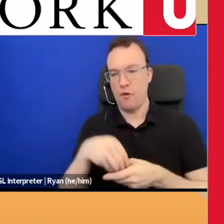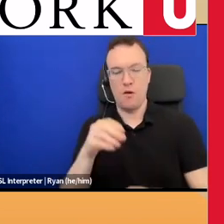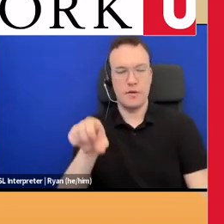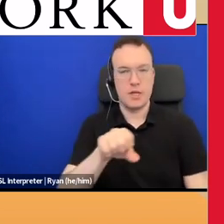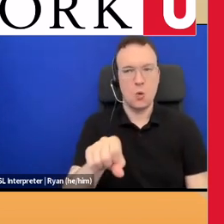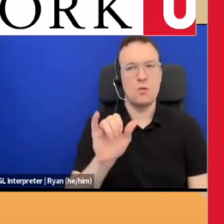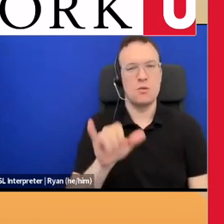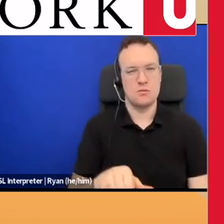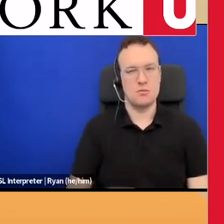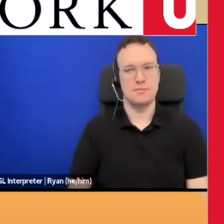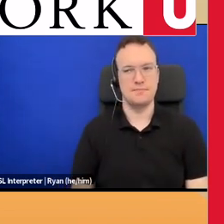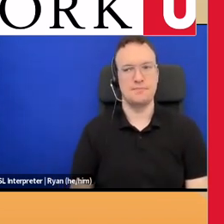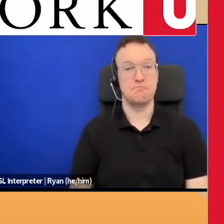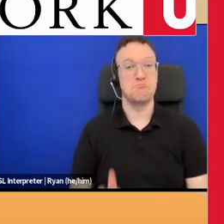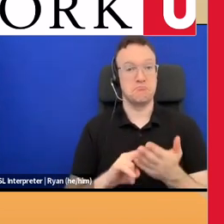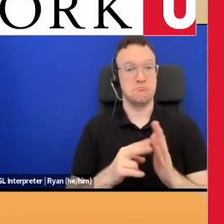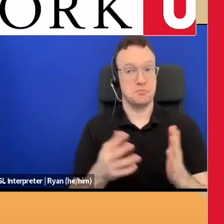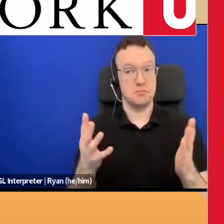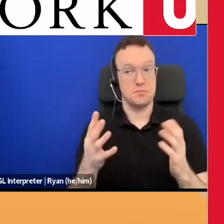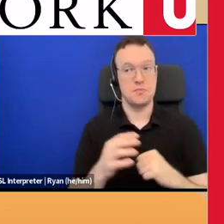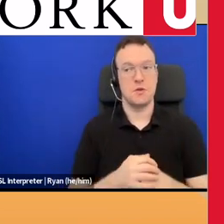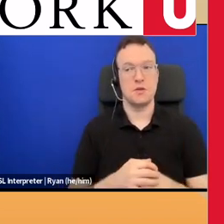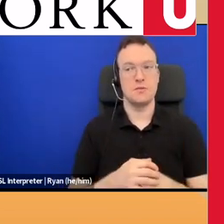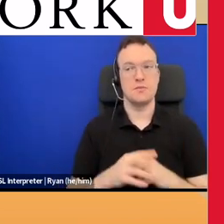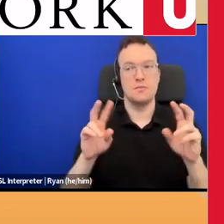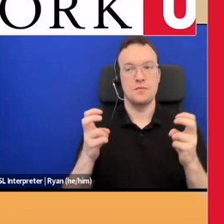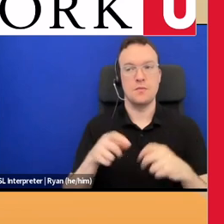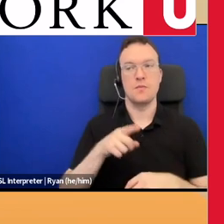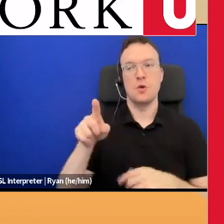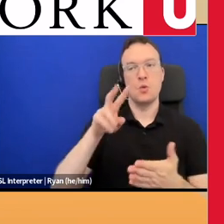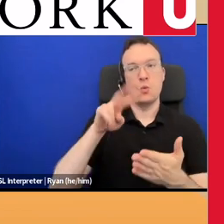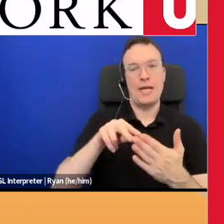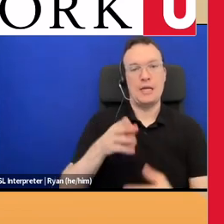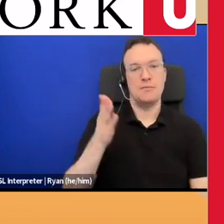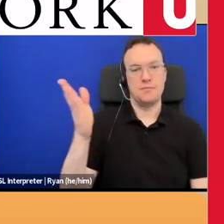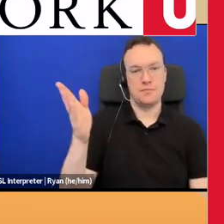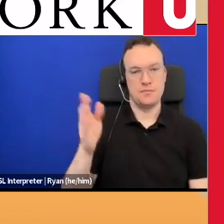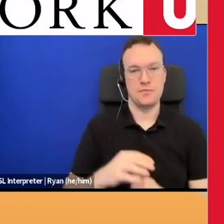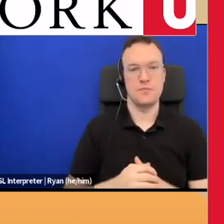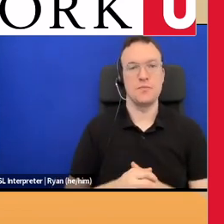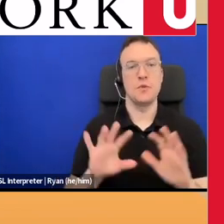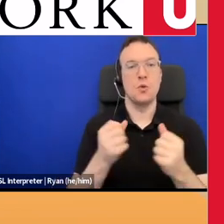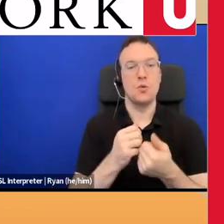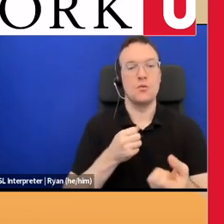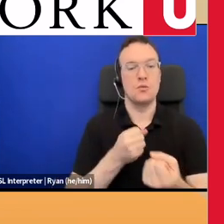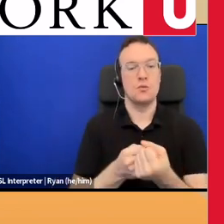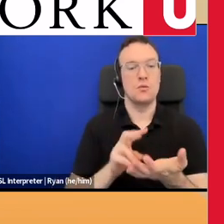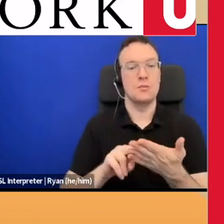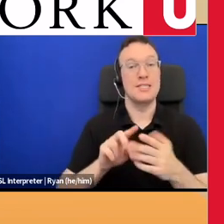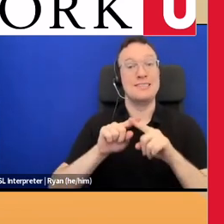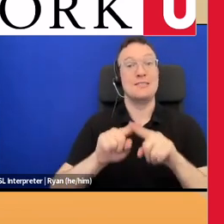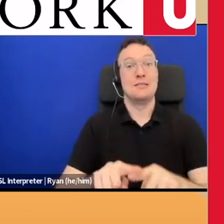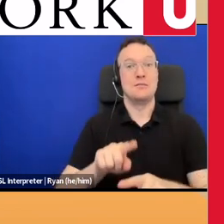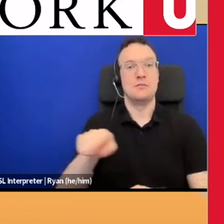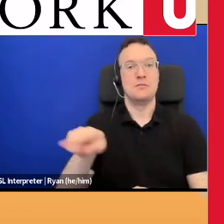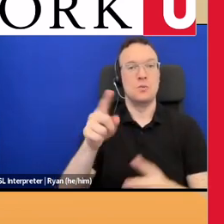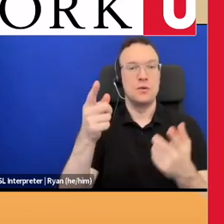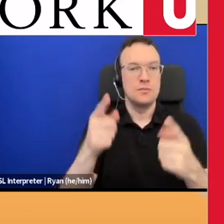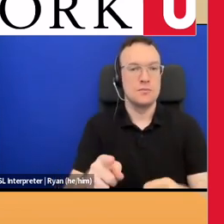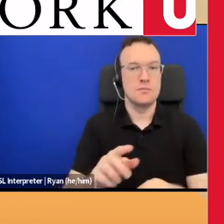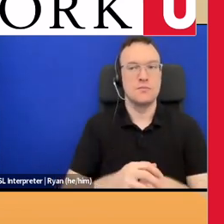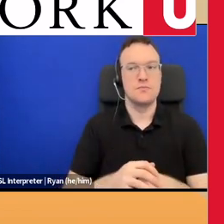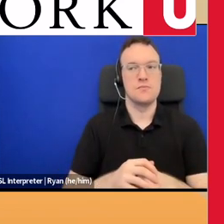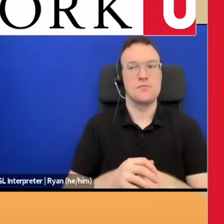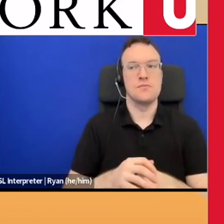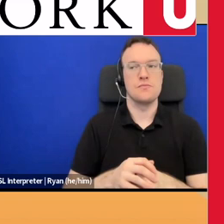In other words, social solidarity depends on the boundaries that pin or suture to invoke